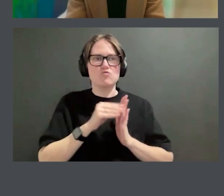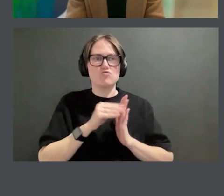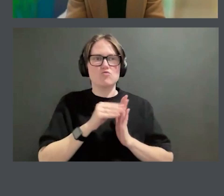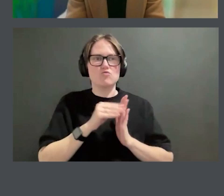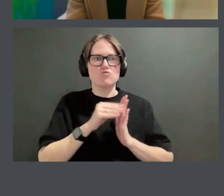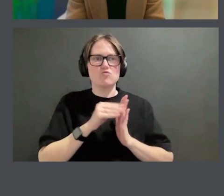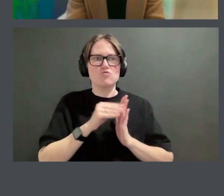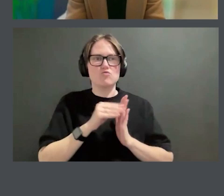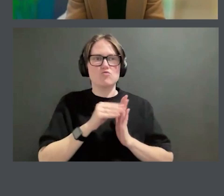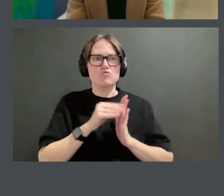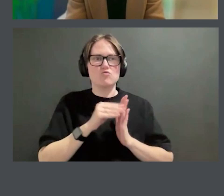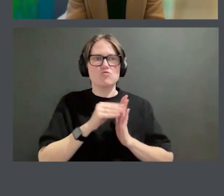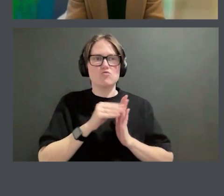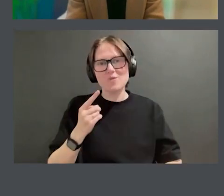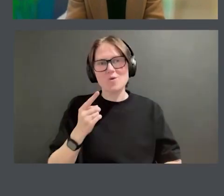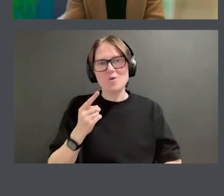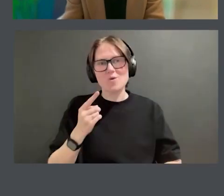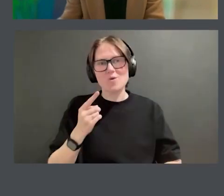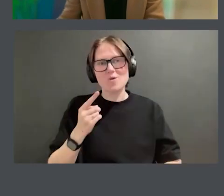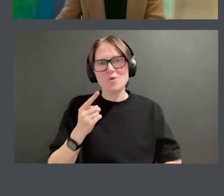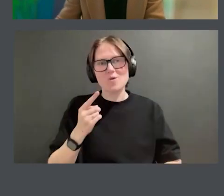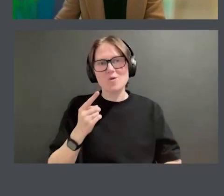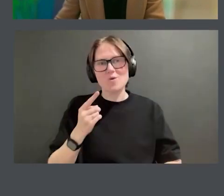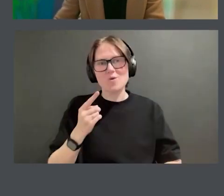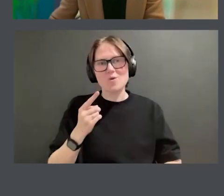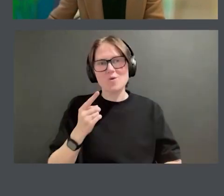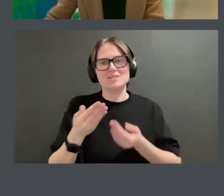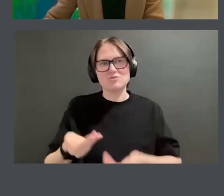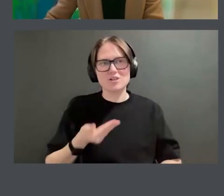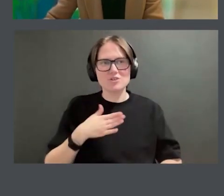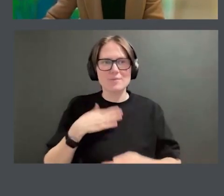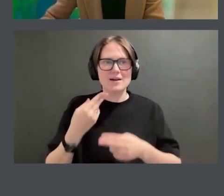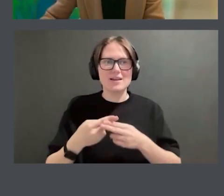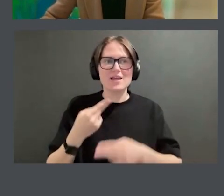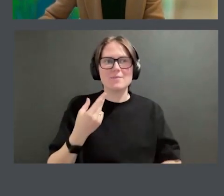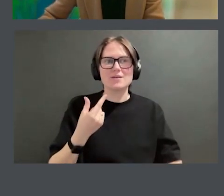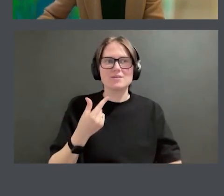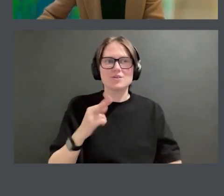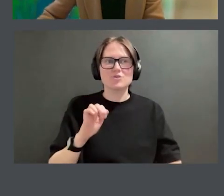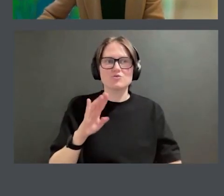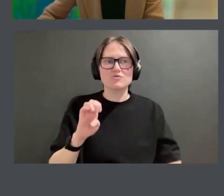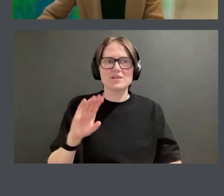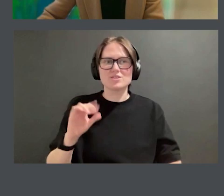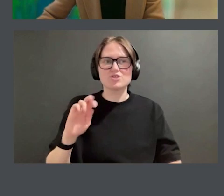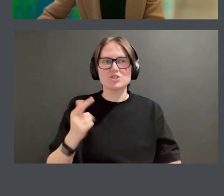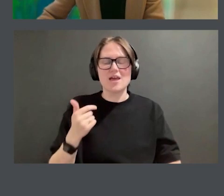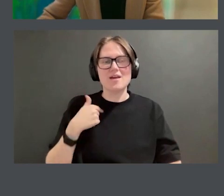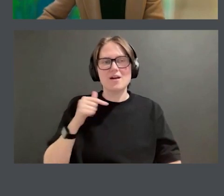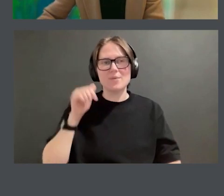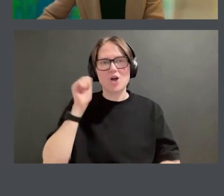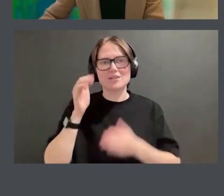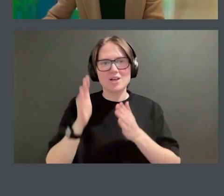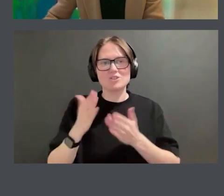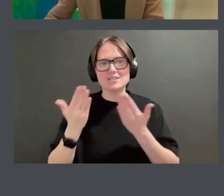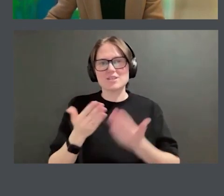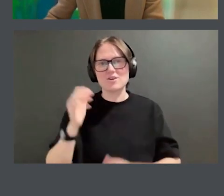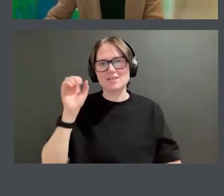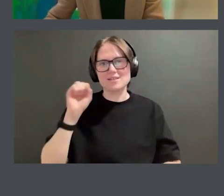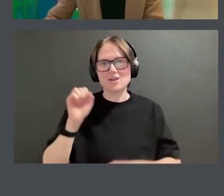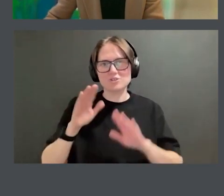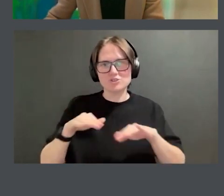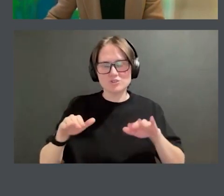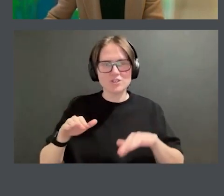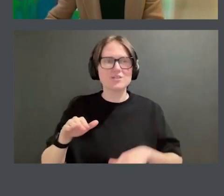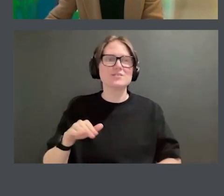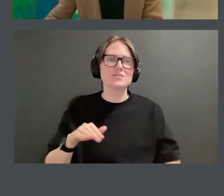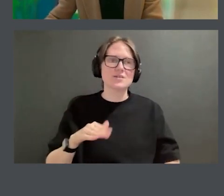the very generous introduction, Dr. C. My name is Grace Chang. I'm an audiologist here at Seattle Children's. Here